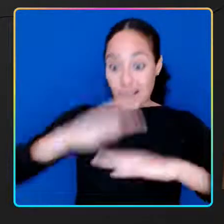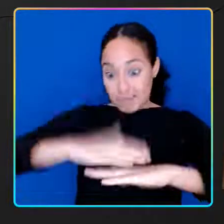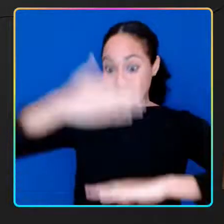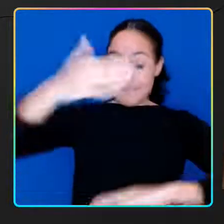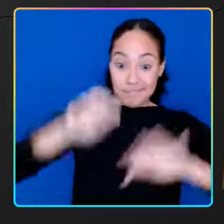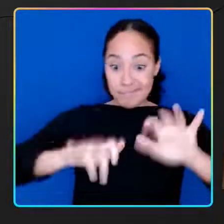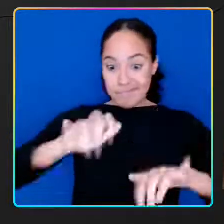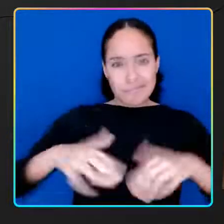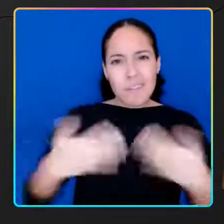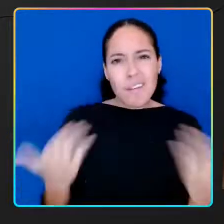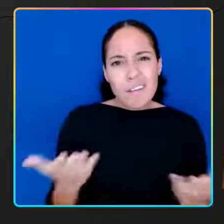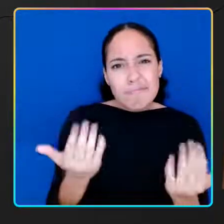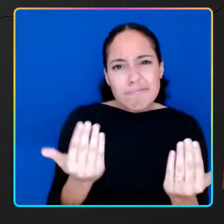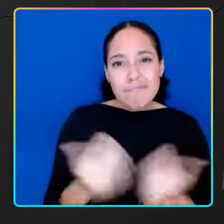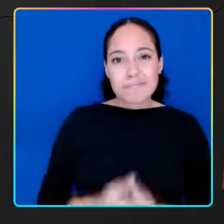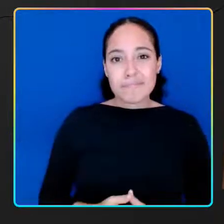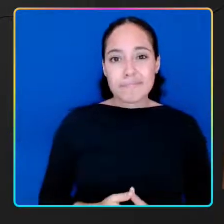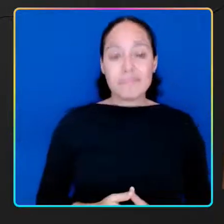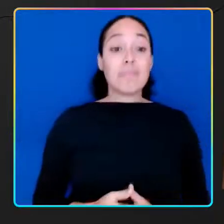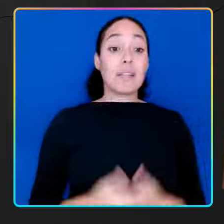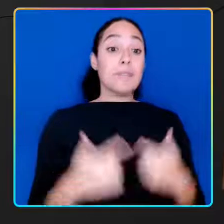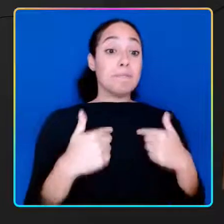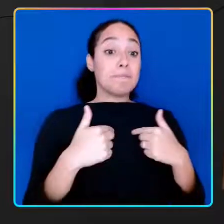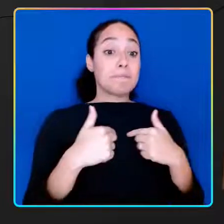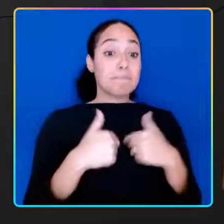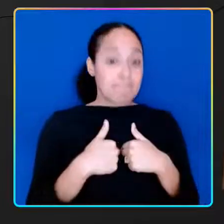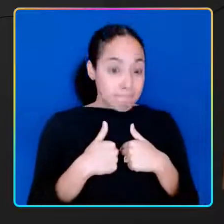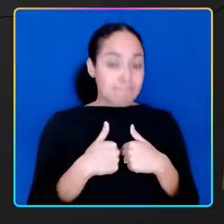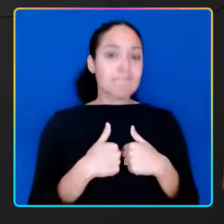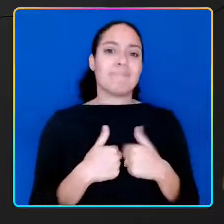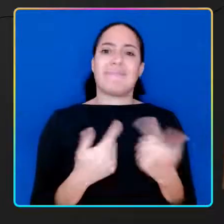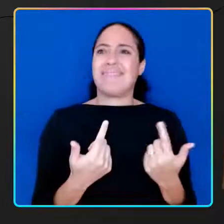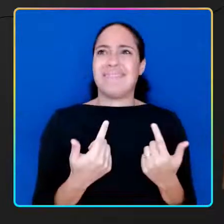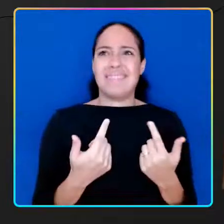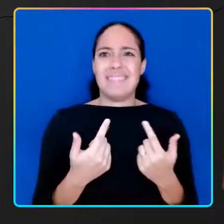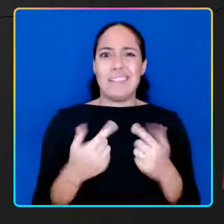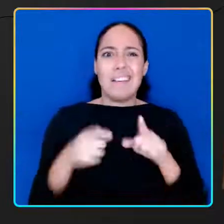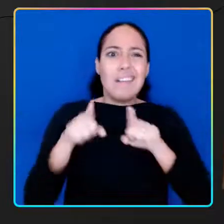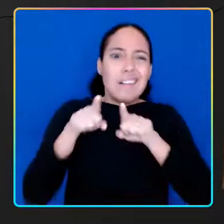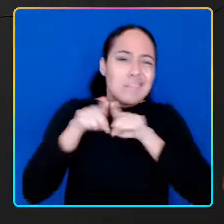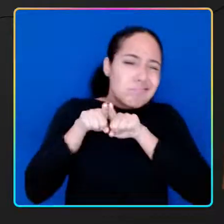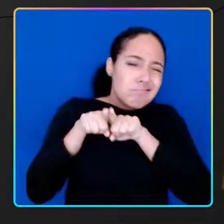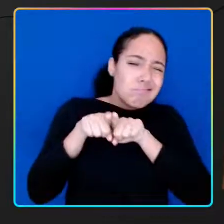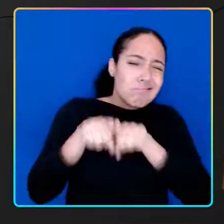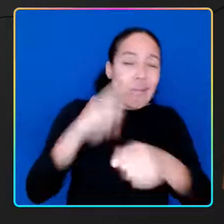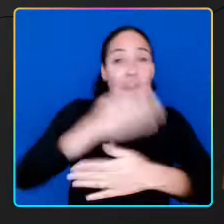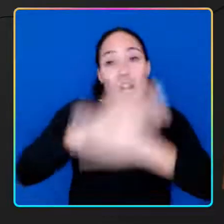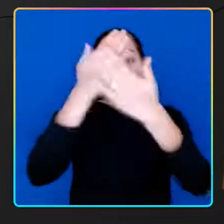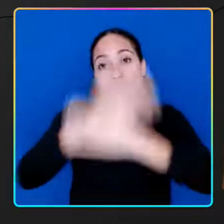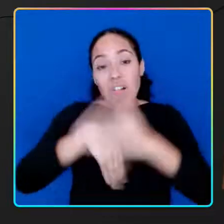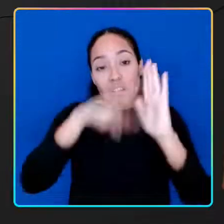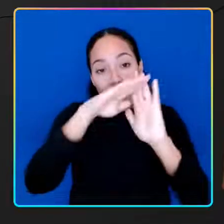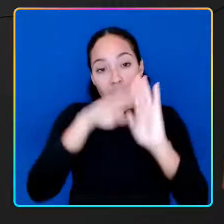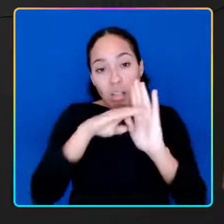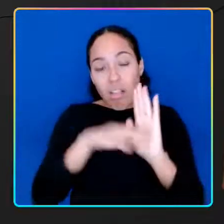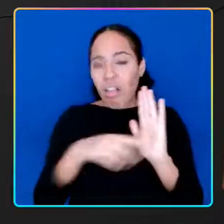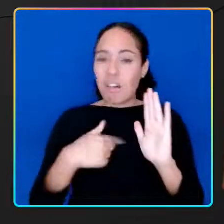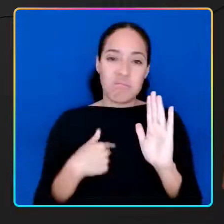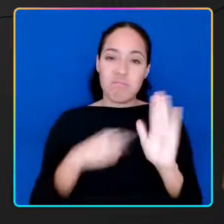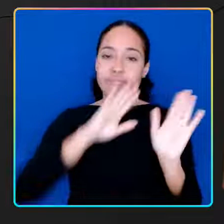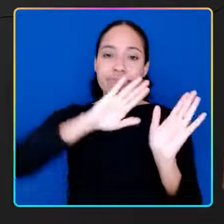to? Well, I'm the kind of person that gets really bored doing the same thing every day. So I've specifically built my consulting